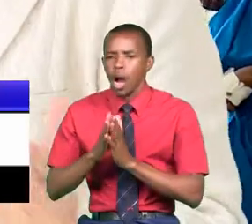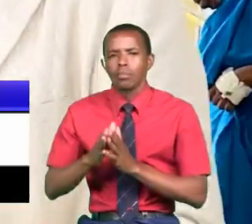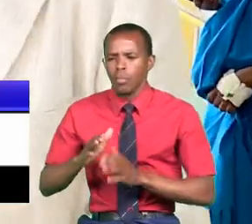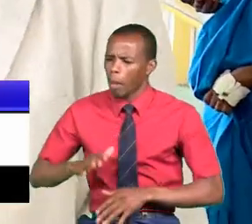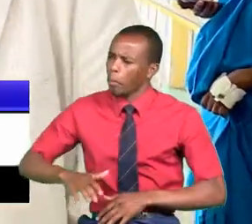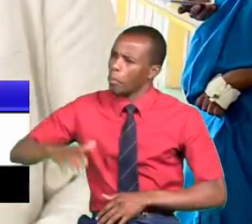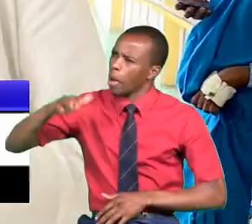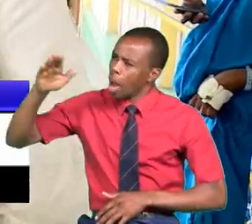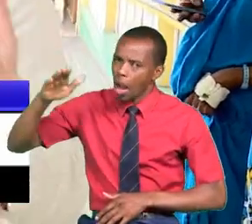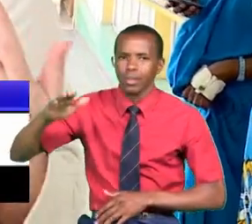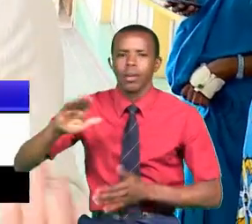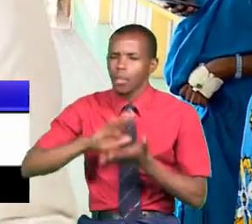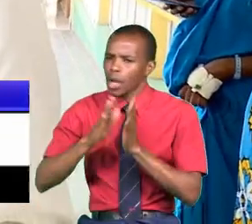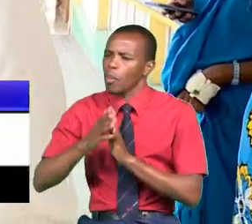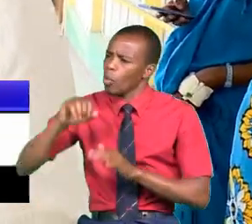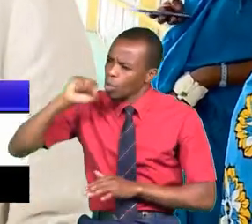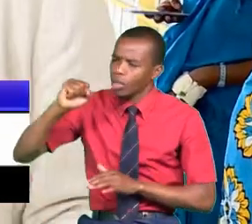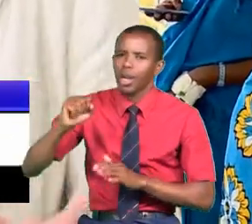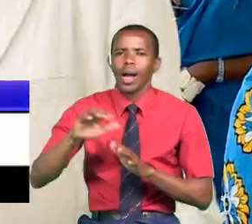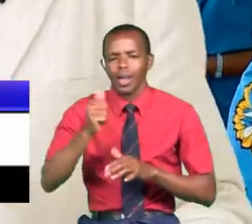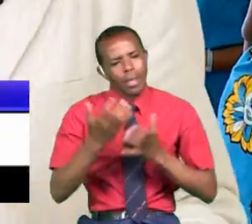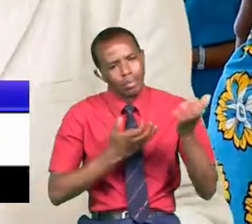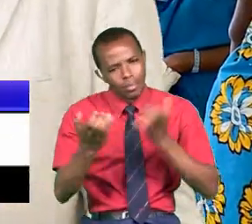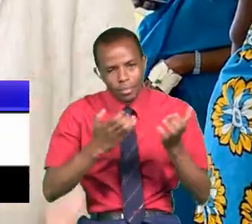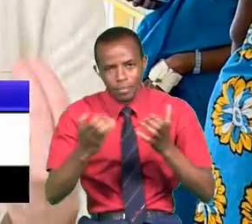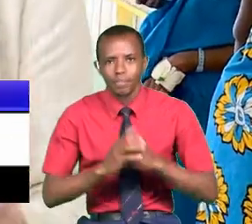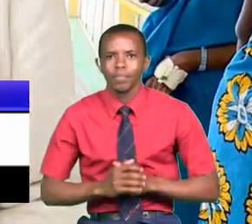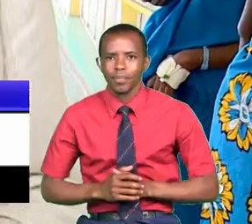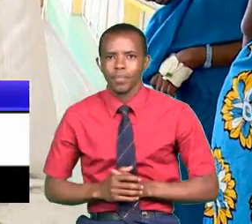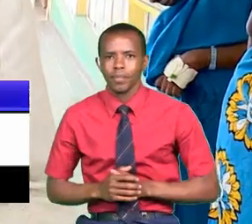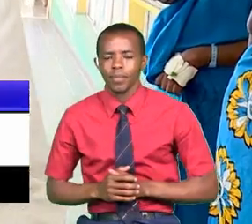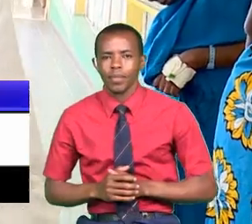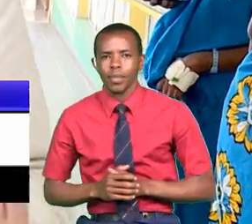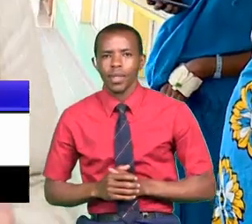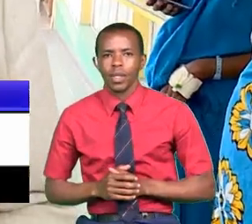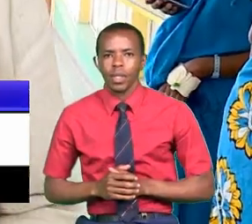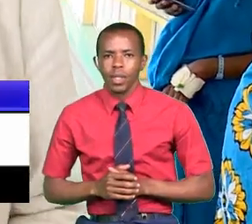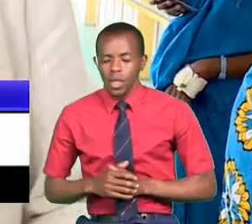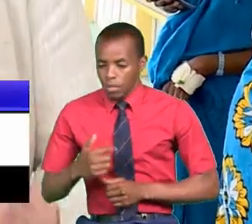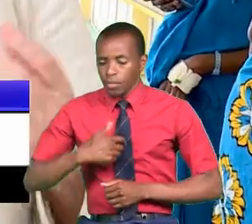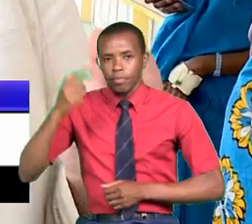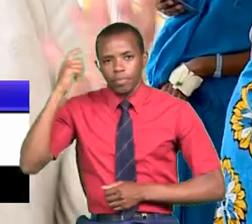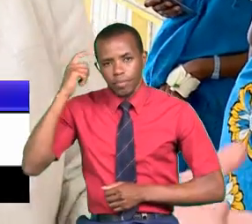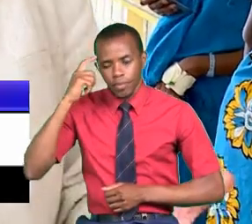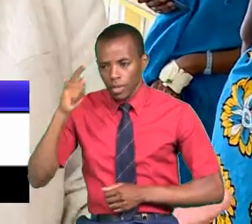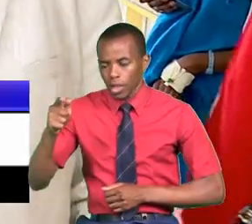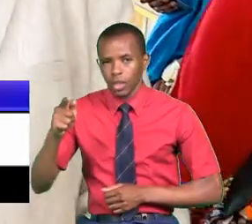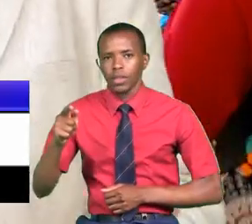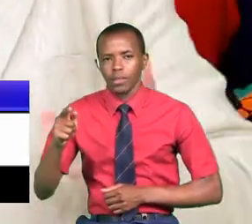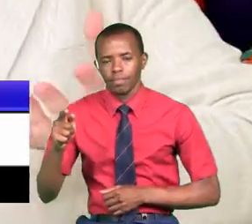in politics, in business, in whatever, influential people. So I think they